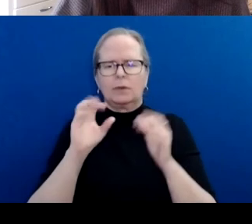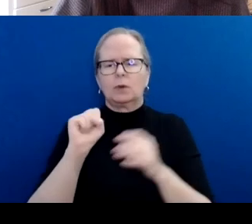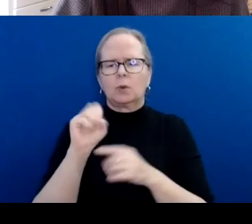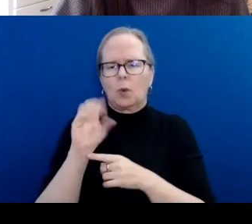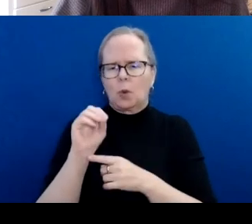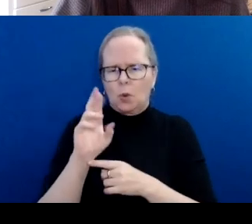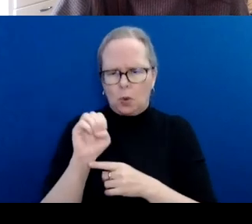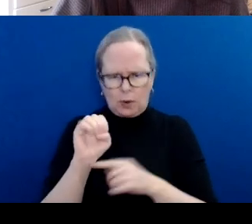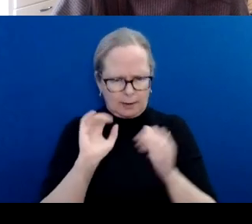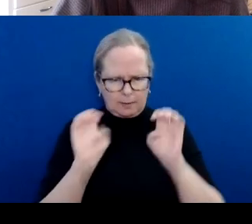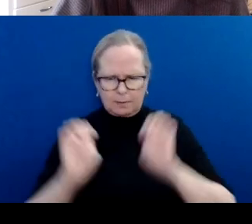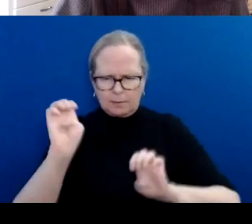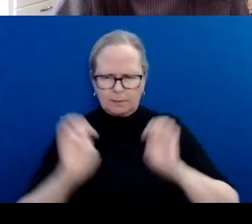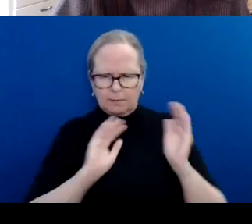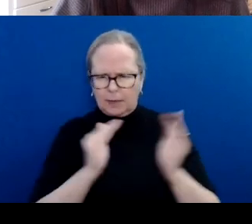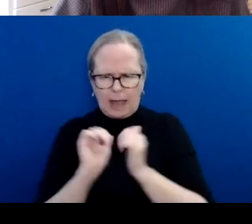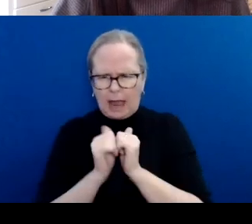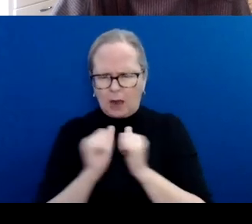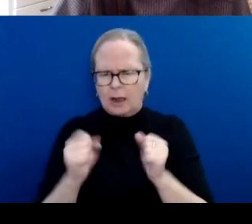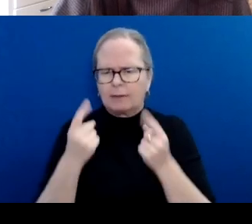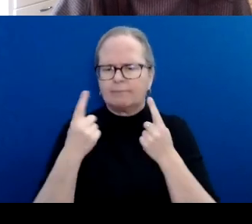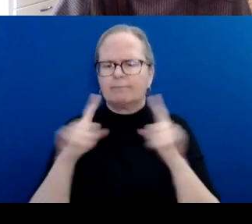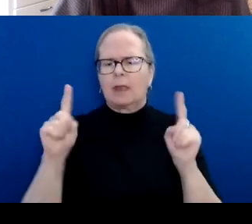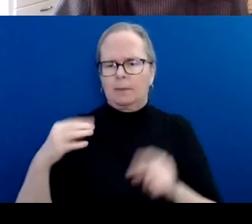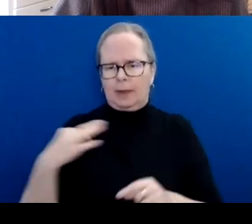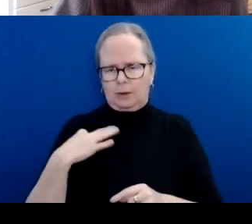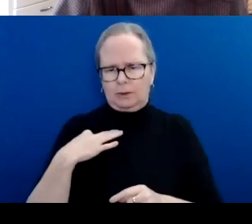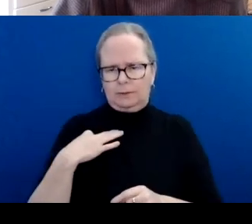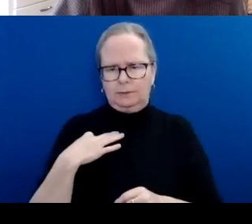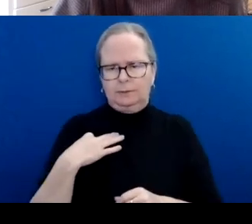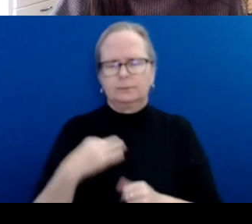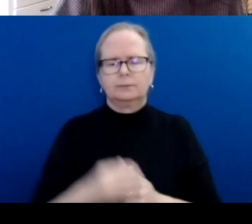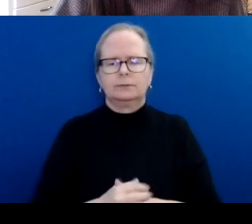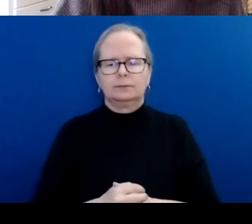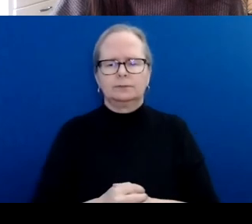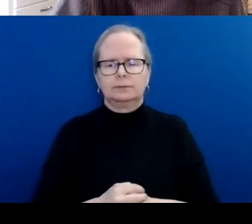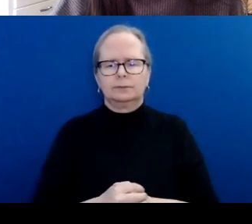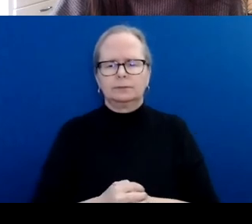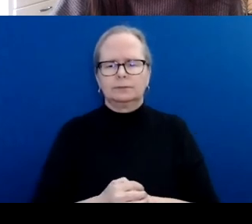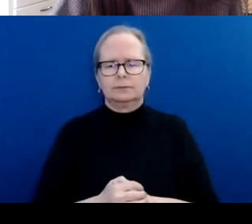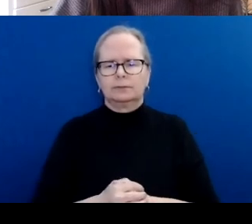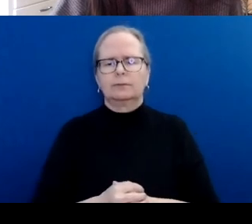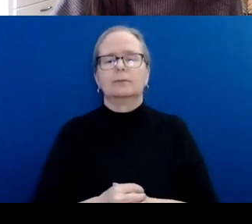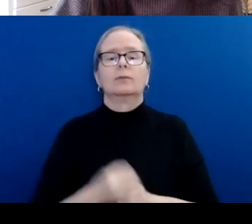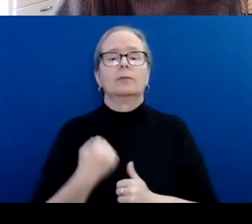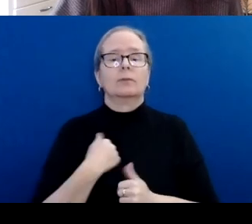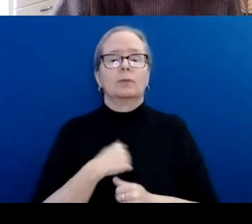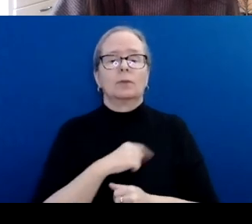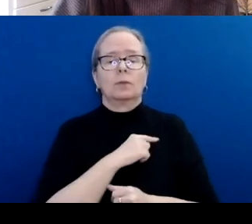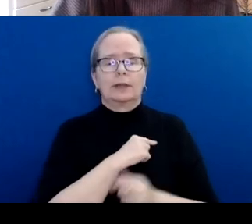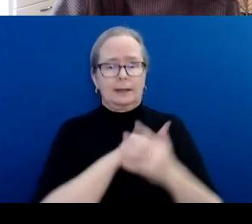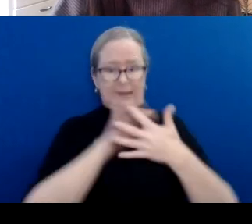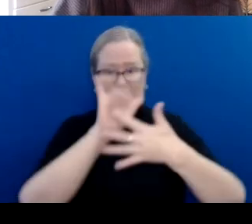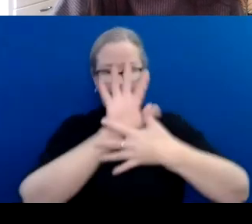highly rated application. We've also been adjusting our scoring processes and tools to suit each